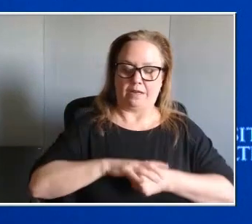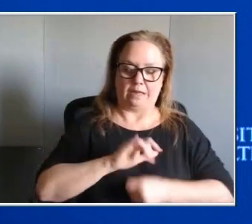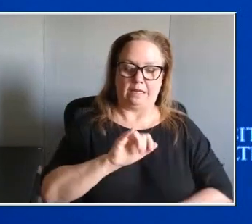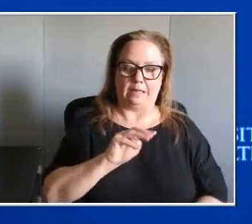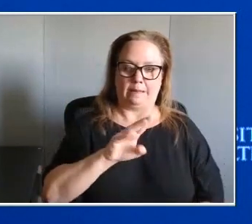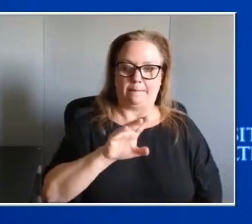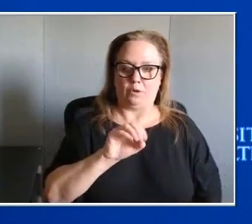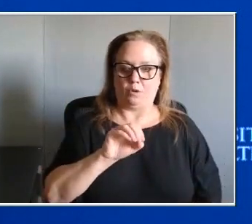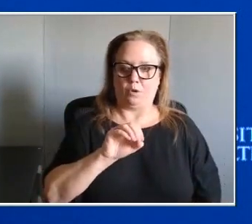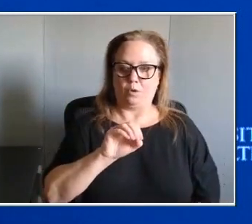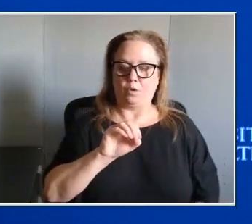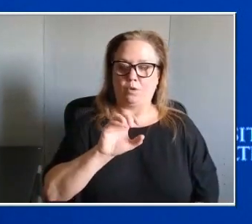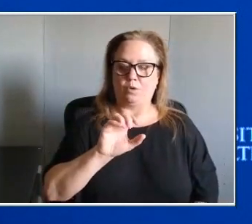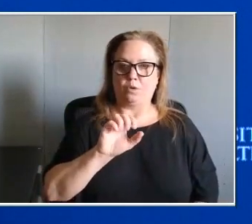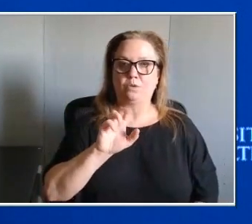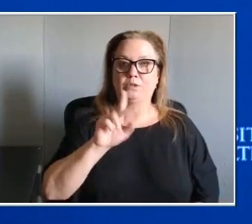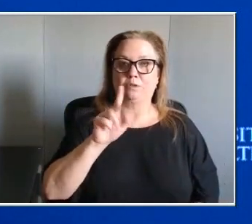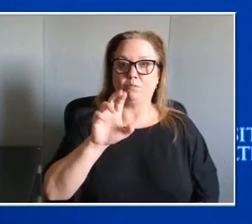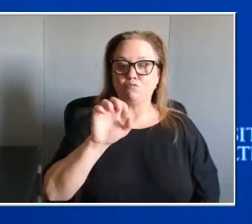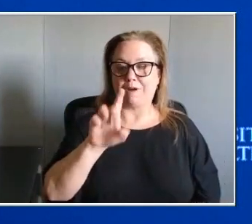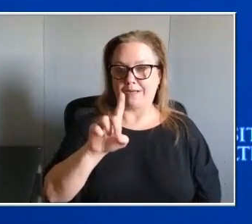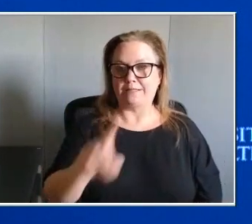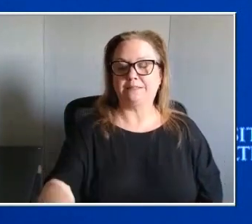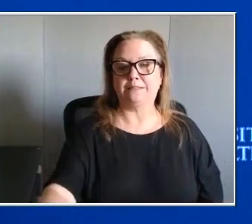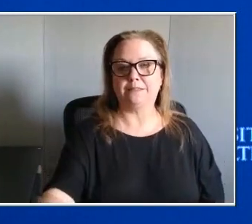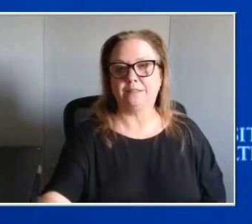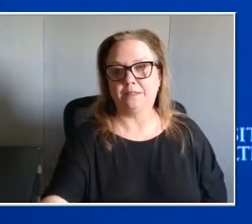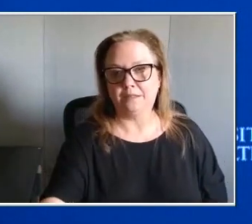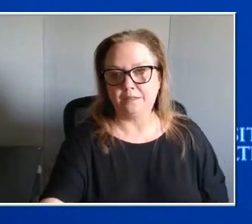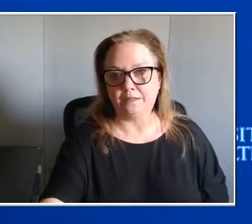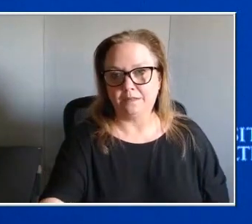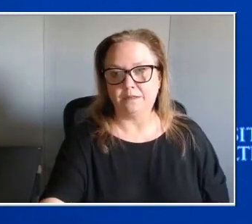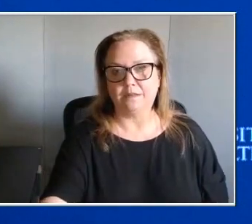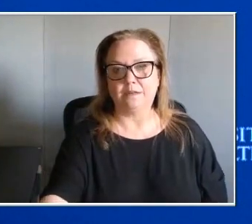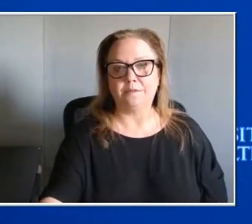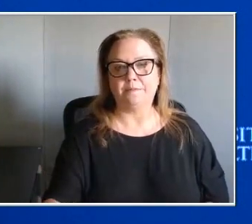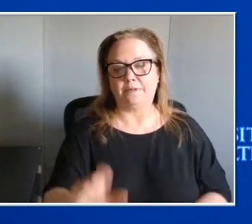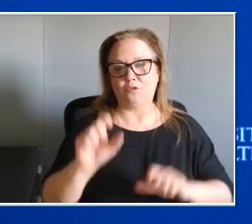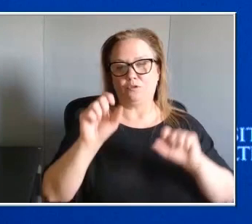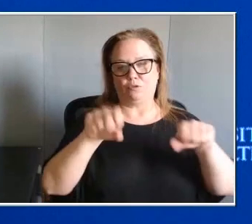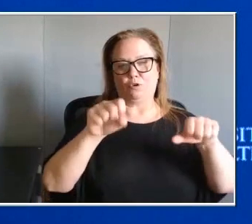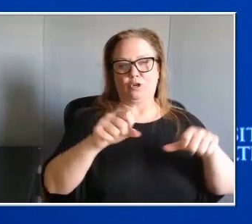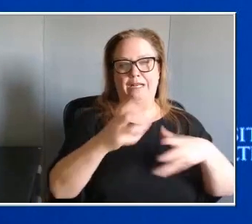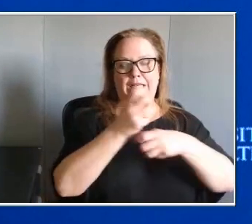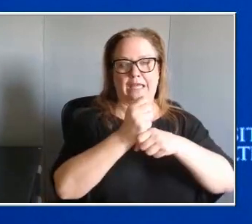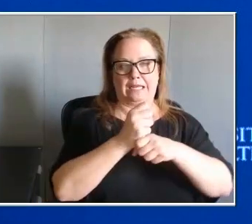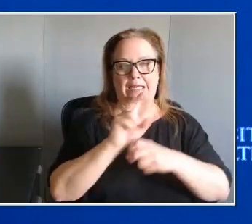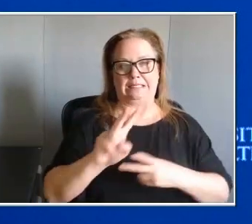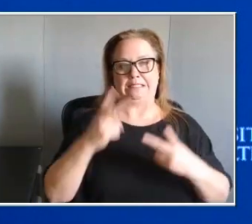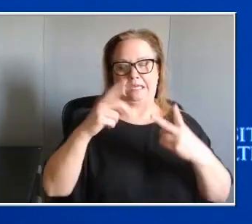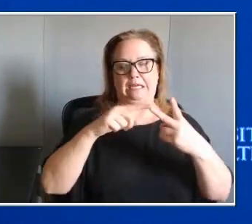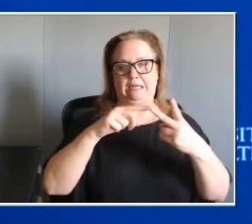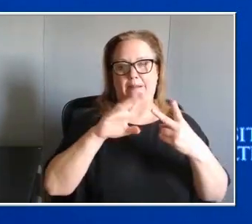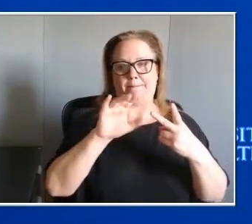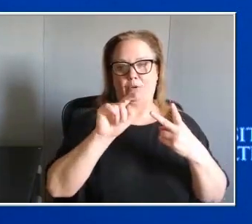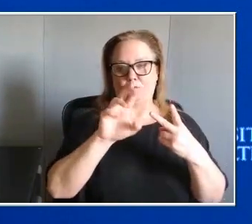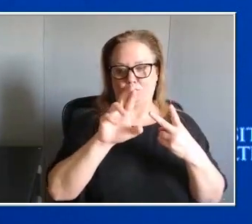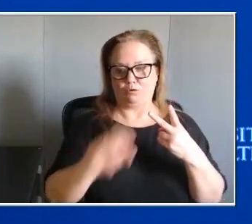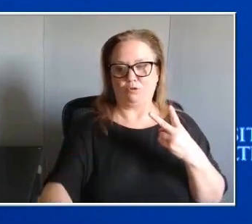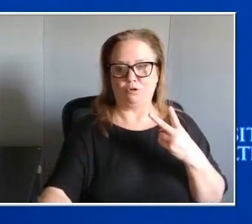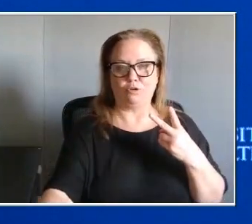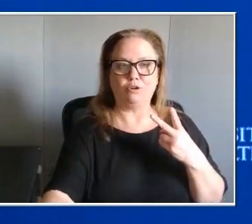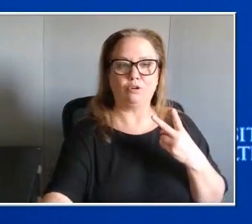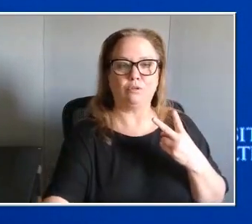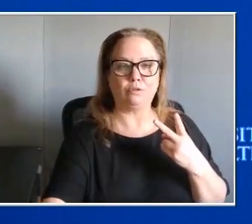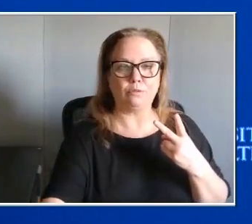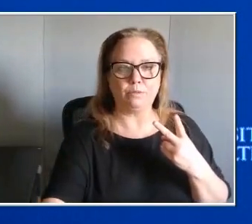other comorbid conditions, then you could possibly get a second updated booster dose at